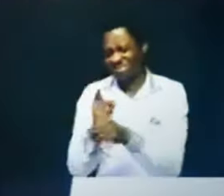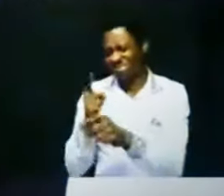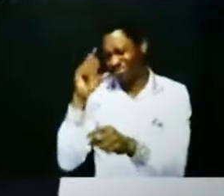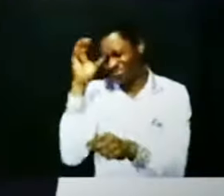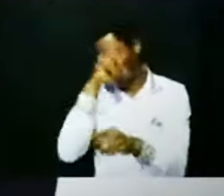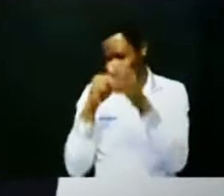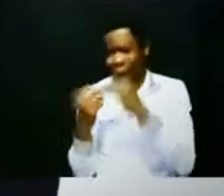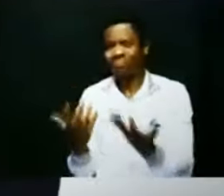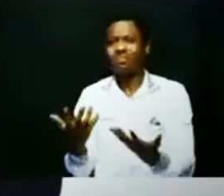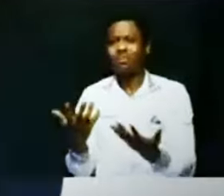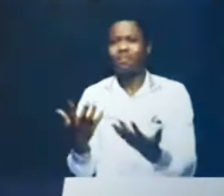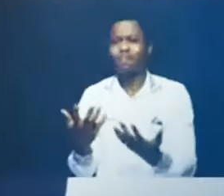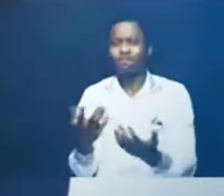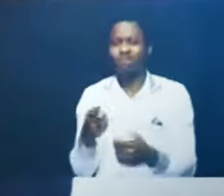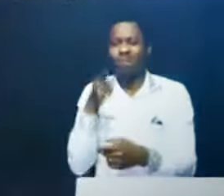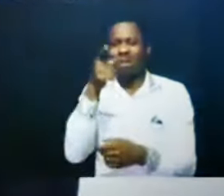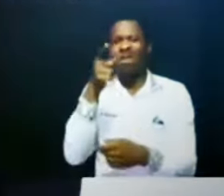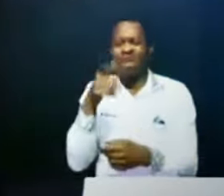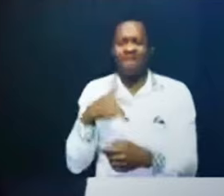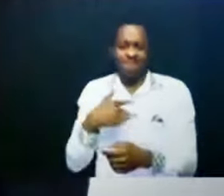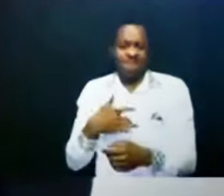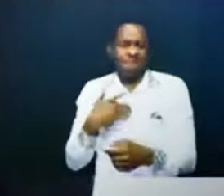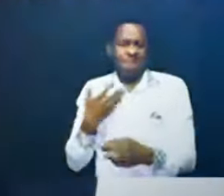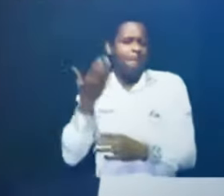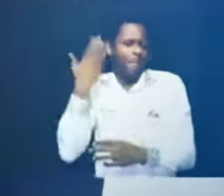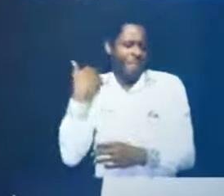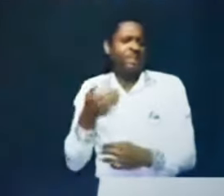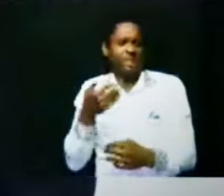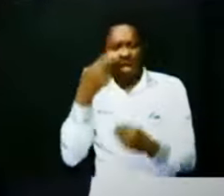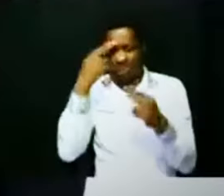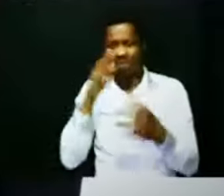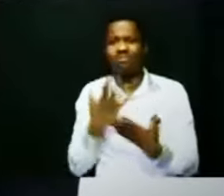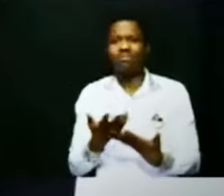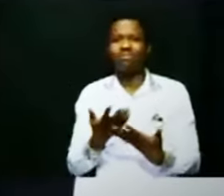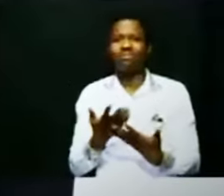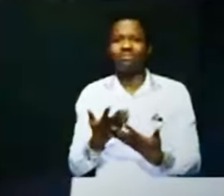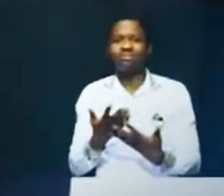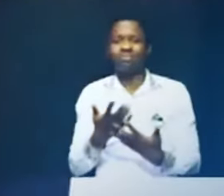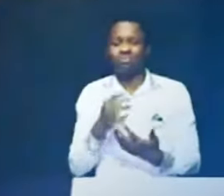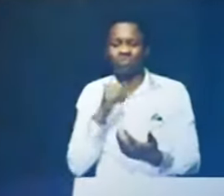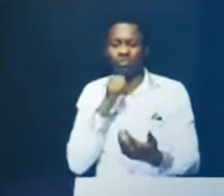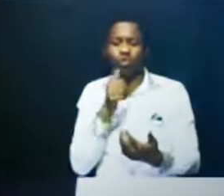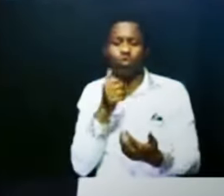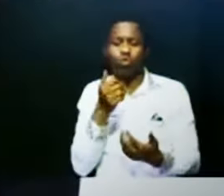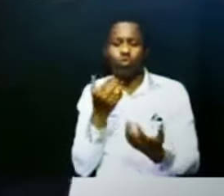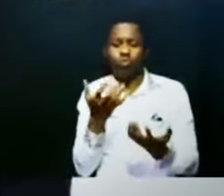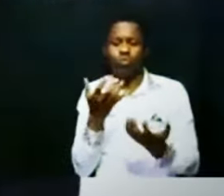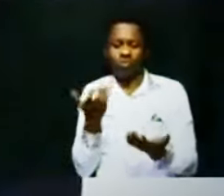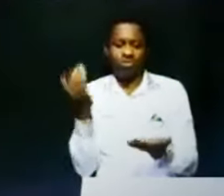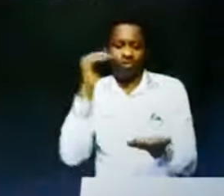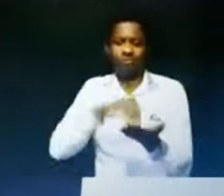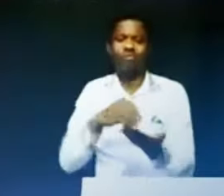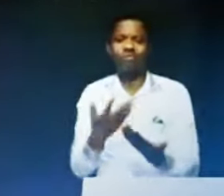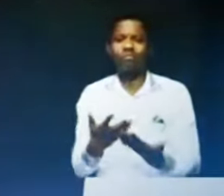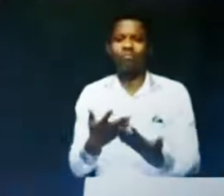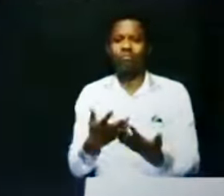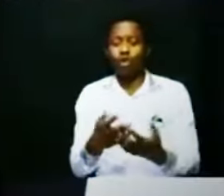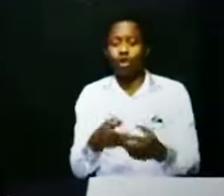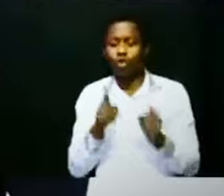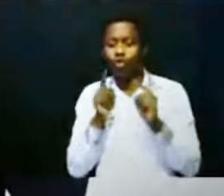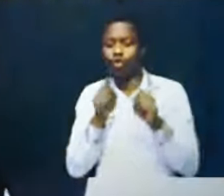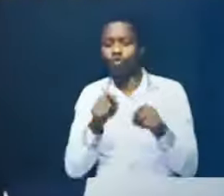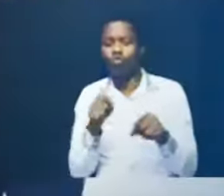I've had some experience like that. I don't want to repeat them. But let me go into